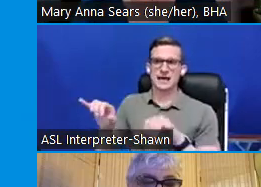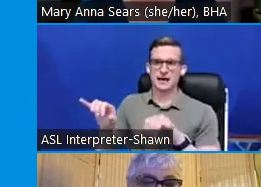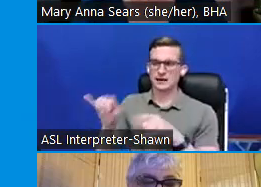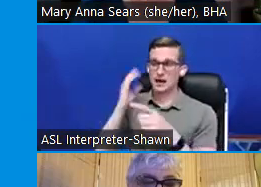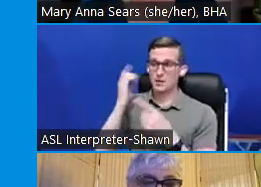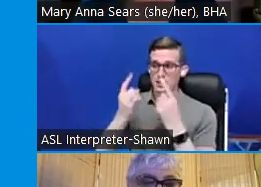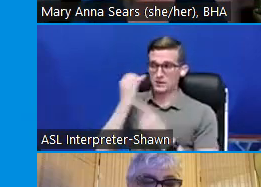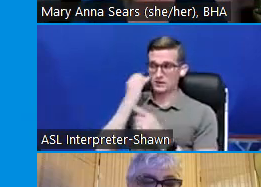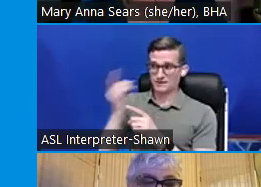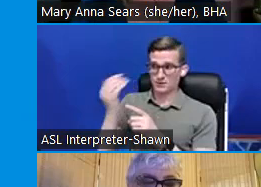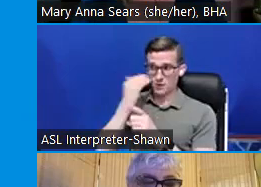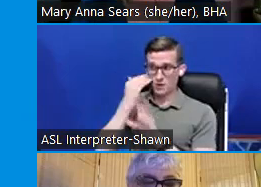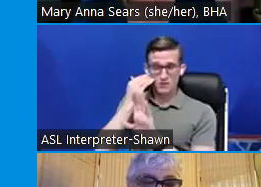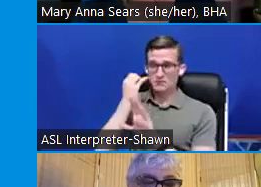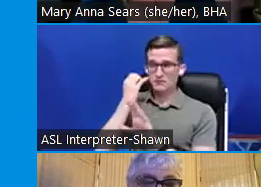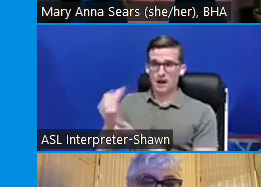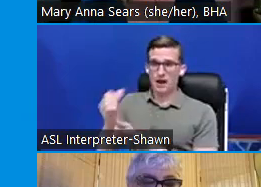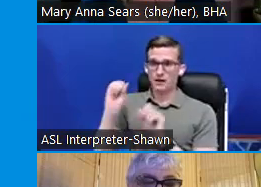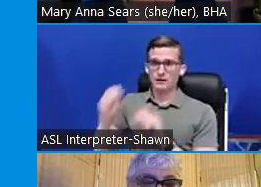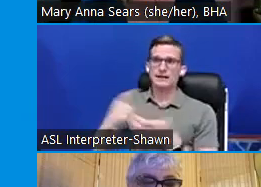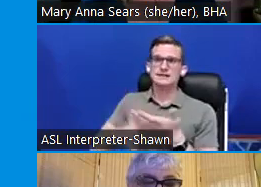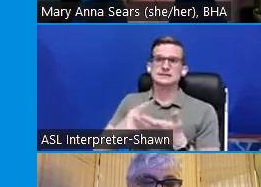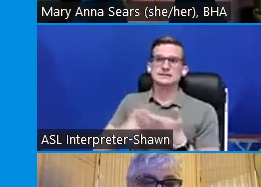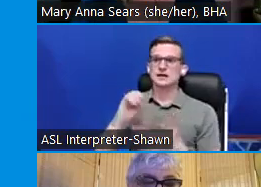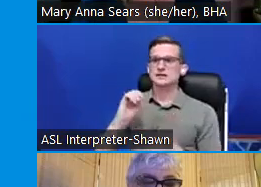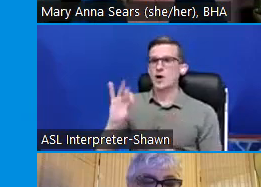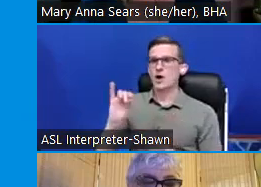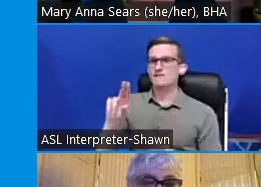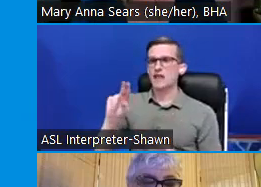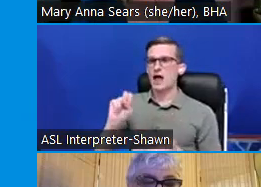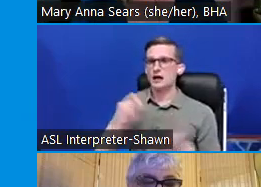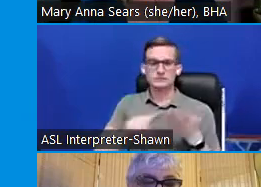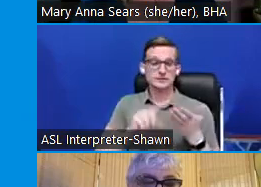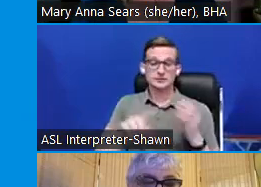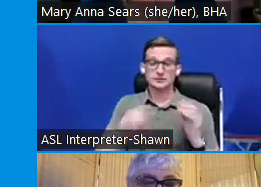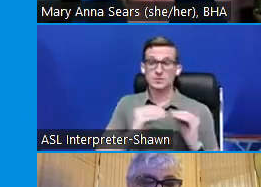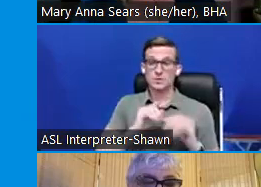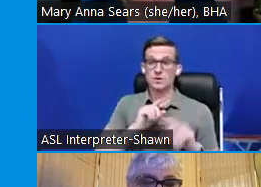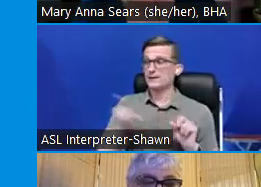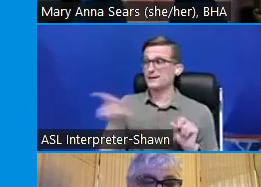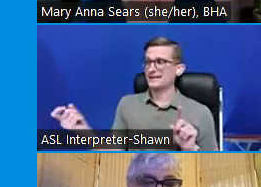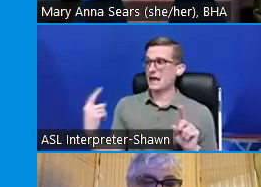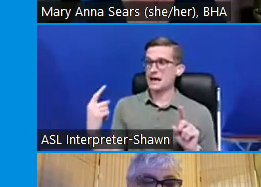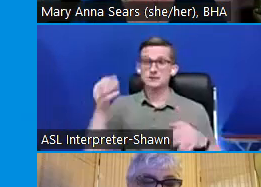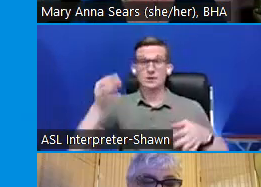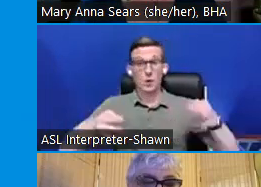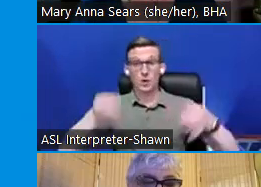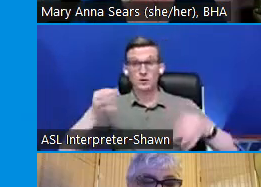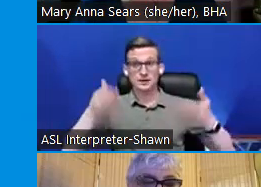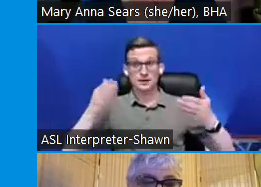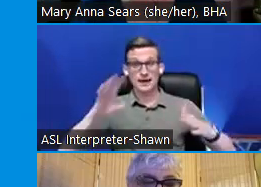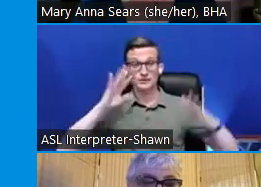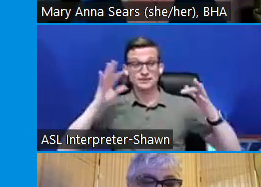if needed. But Rob asked, are we letting courts determine a level of care? I saw it said provider